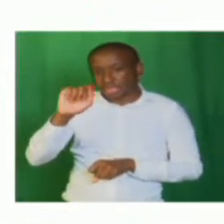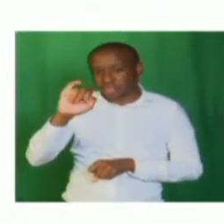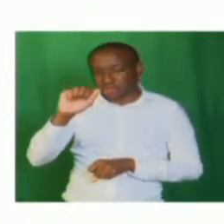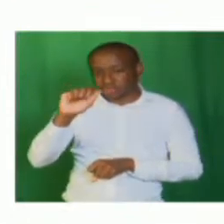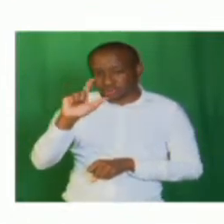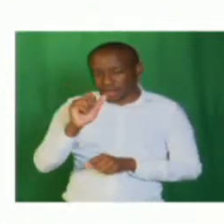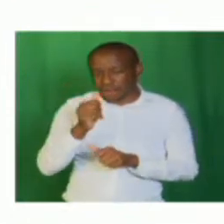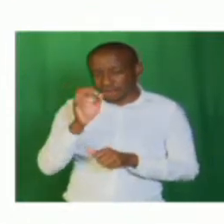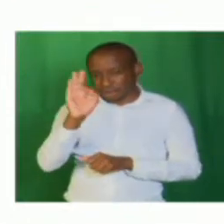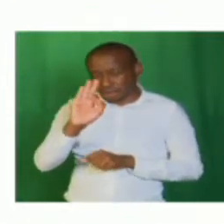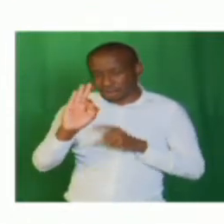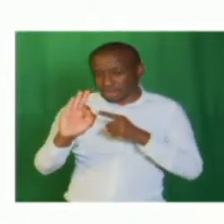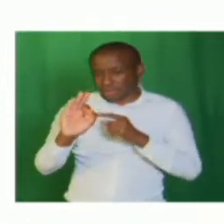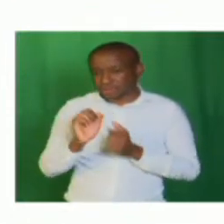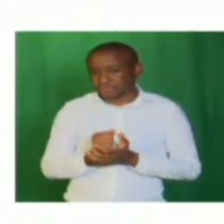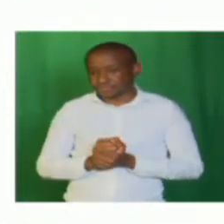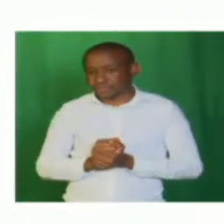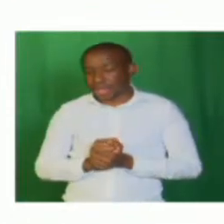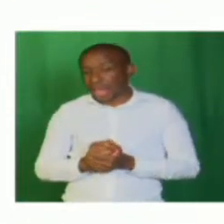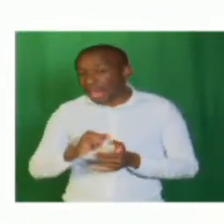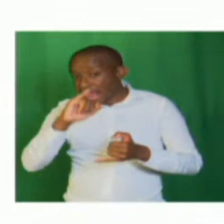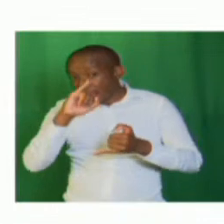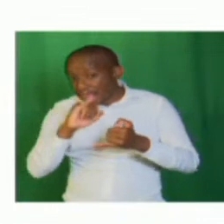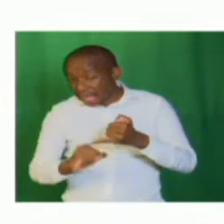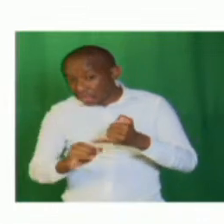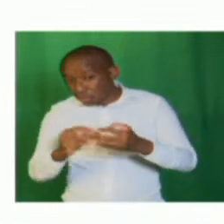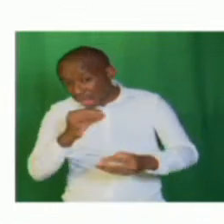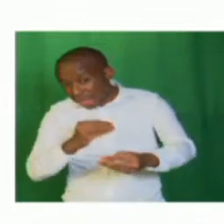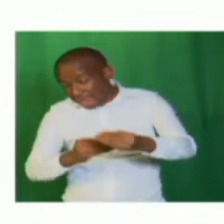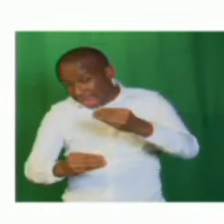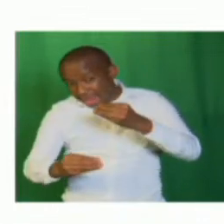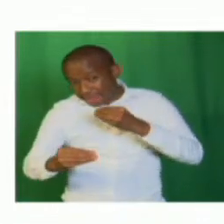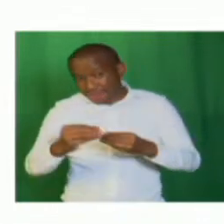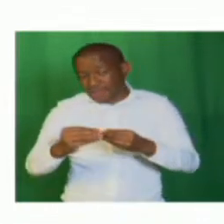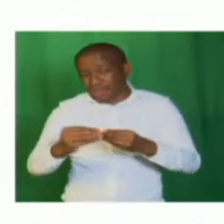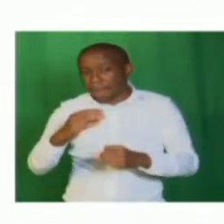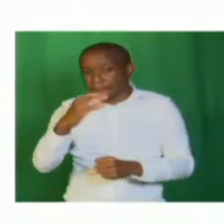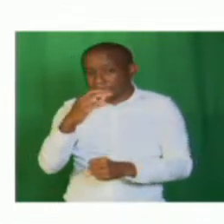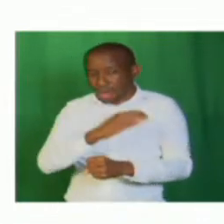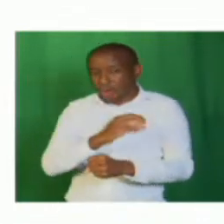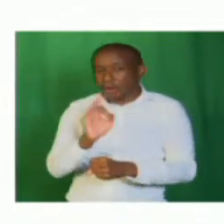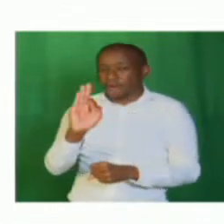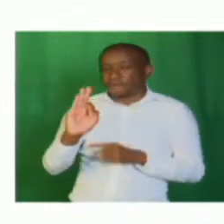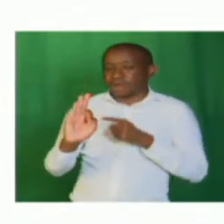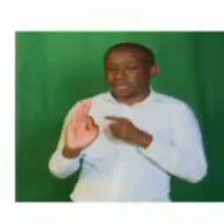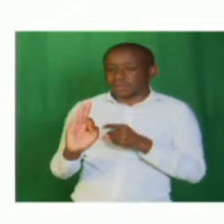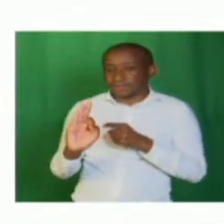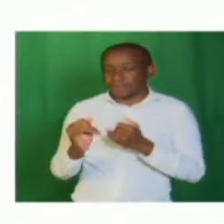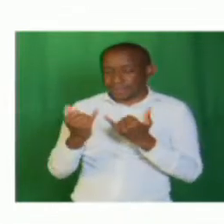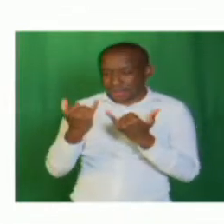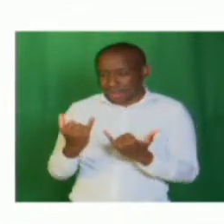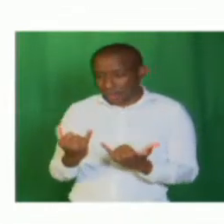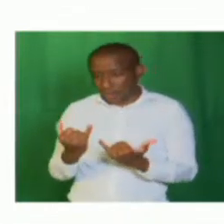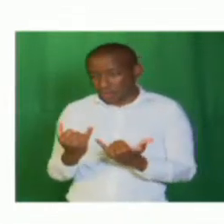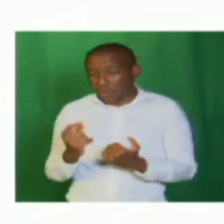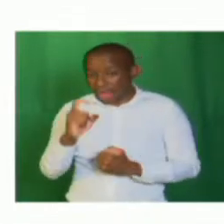then the last one, it's the inverse power function. This is where x is a denominator. For example,